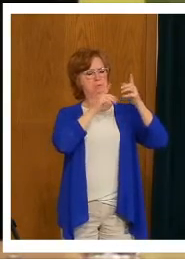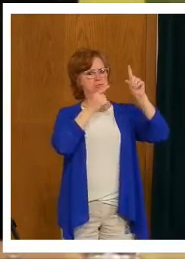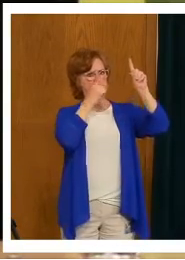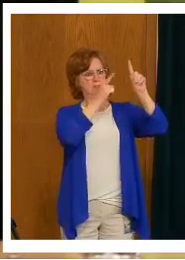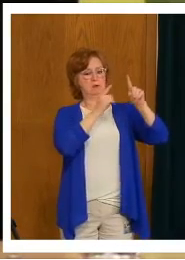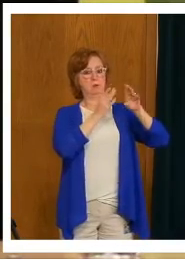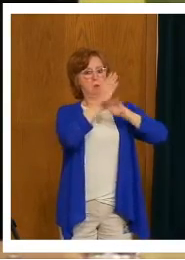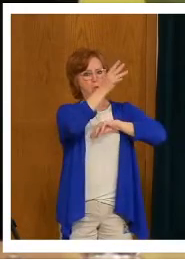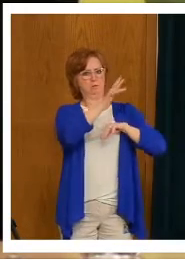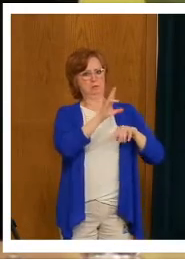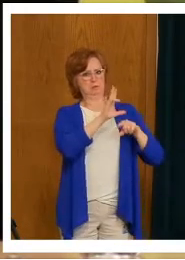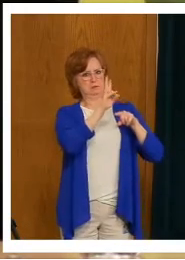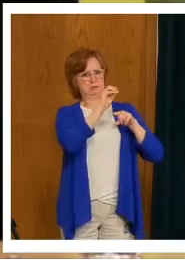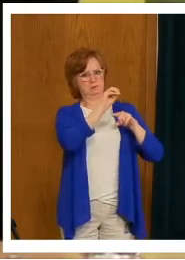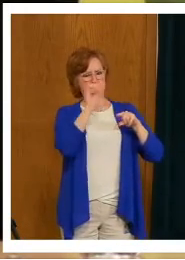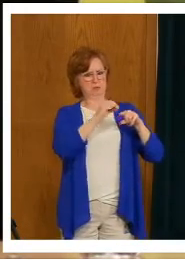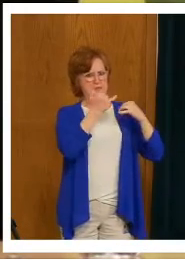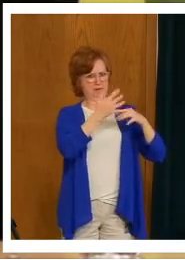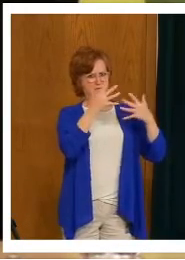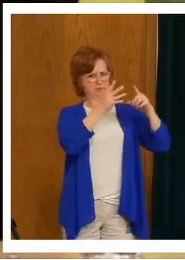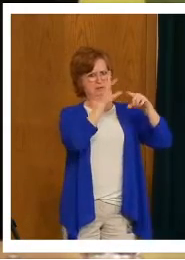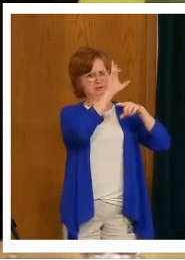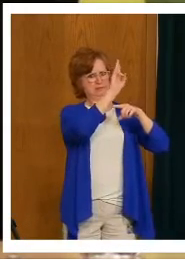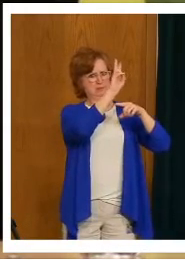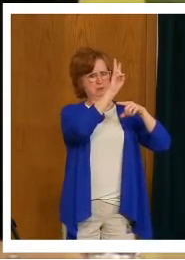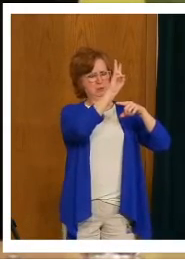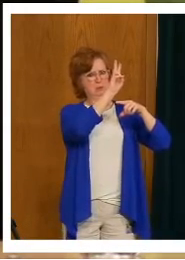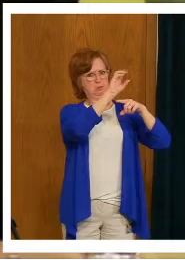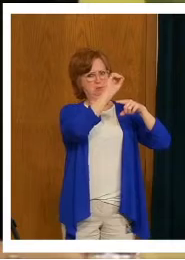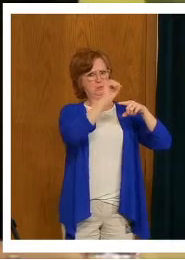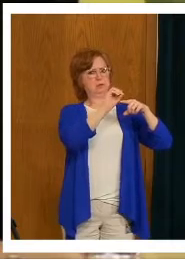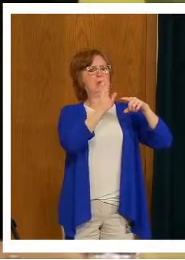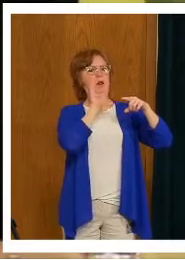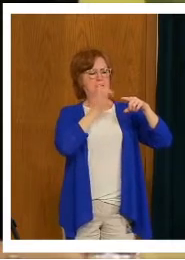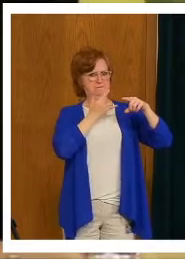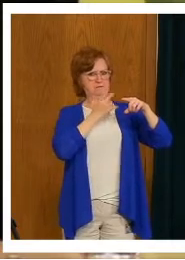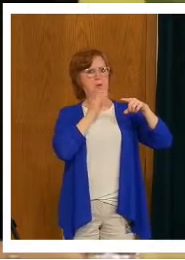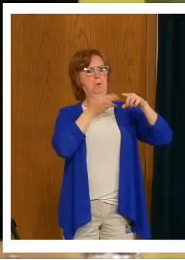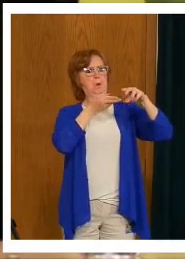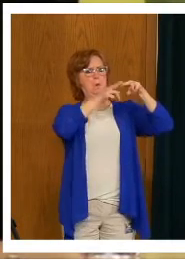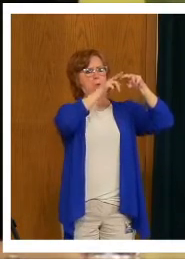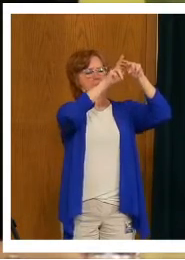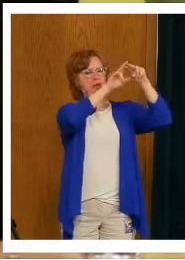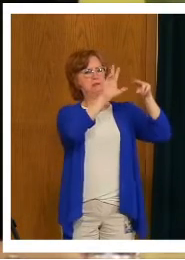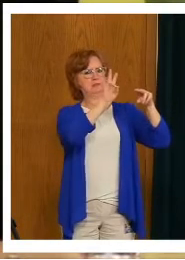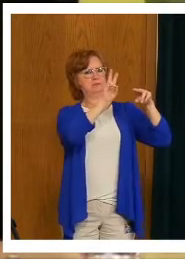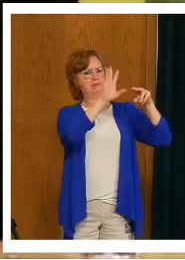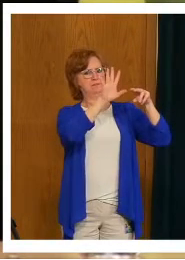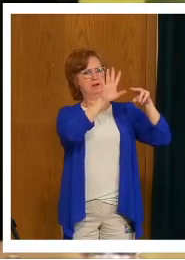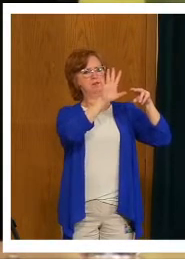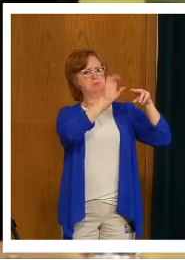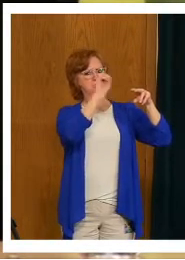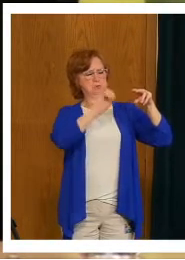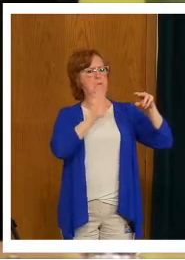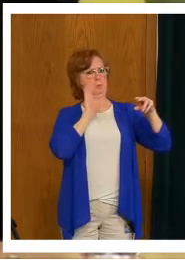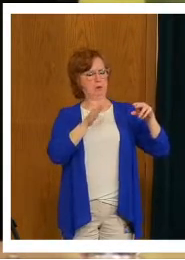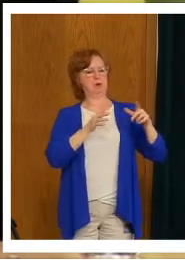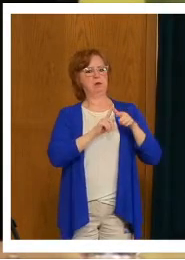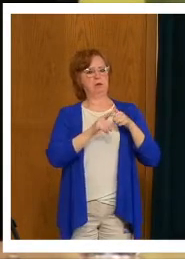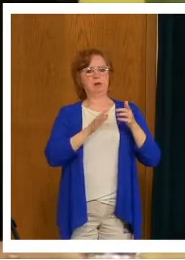all eligible adults 18 and over that are vaccinated. That is going to climb in the next number of days between now and May the 30th as